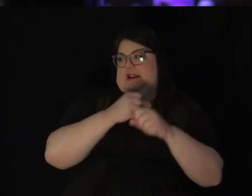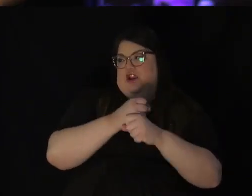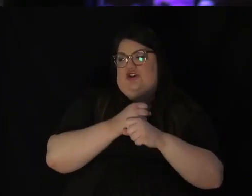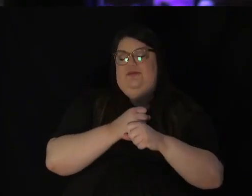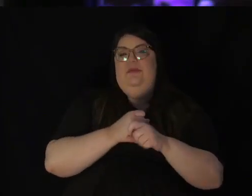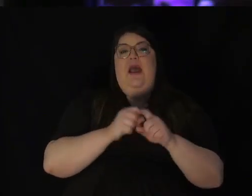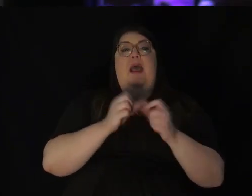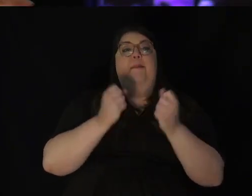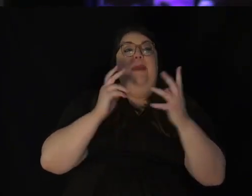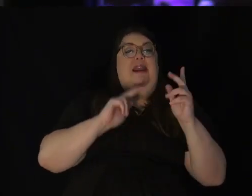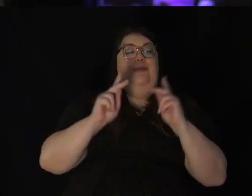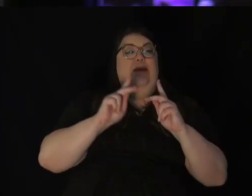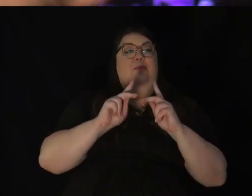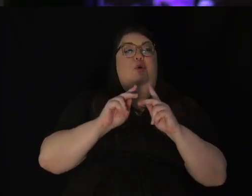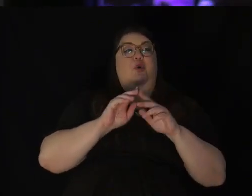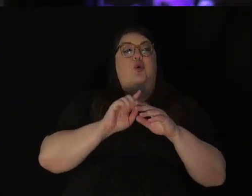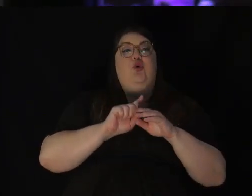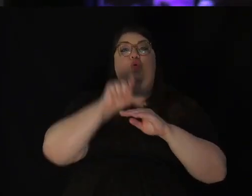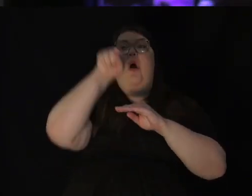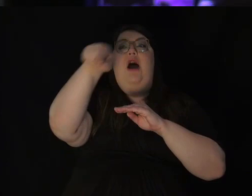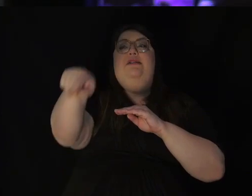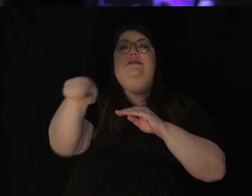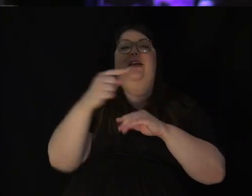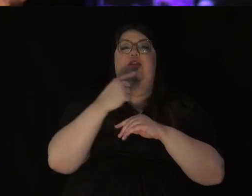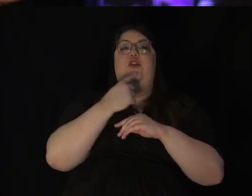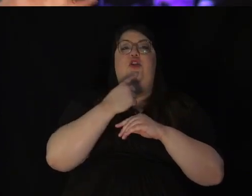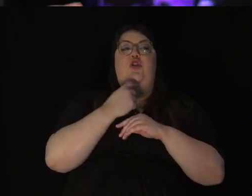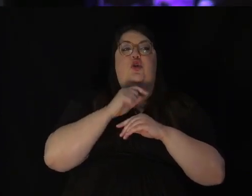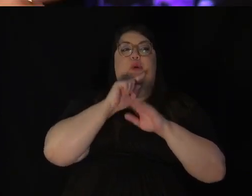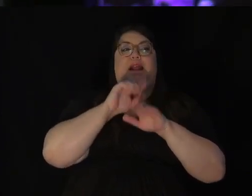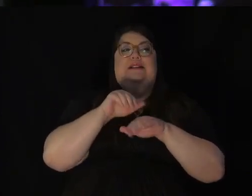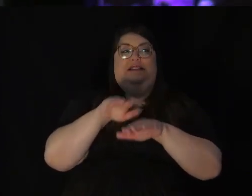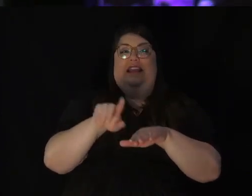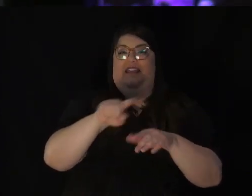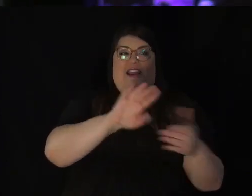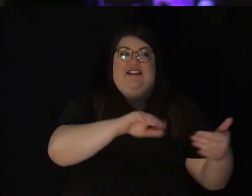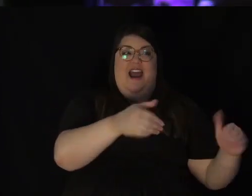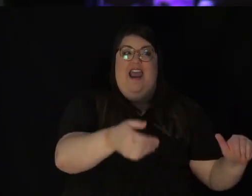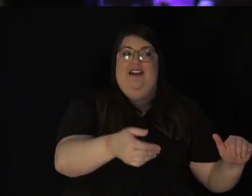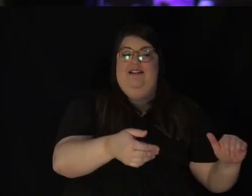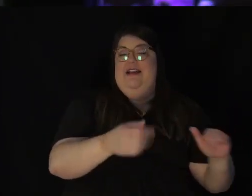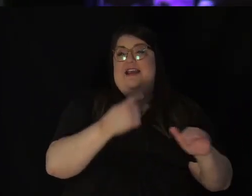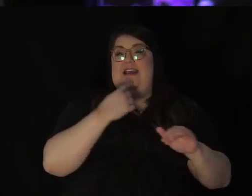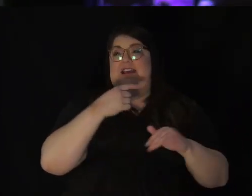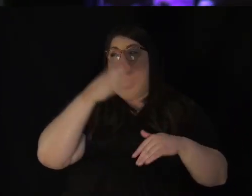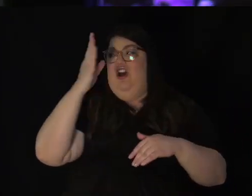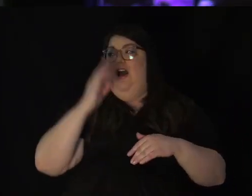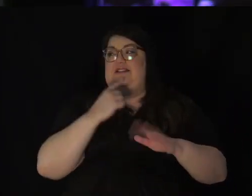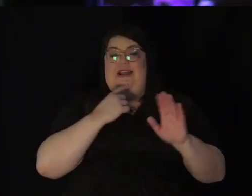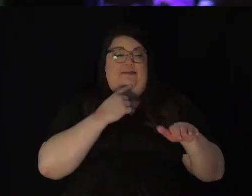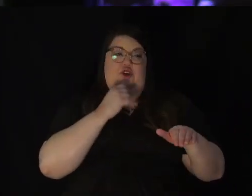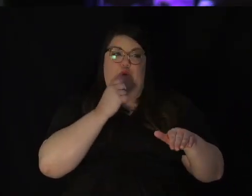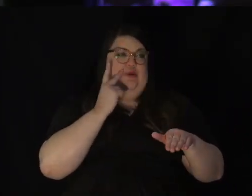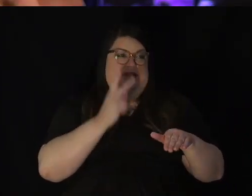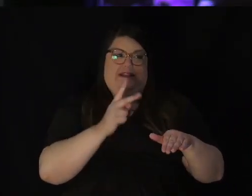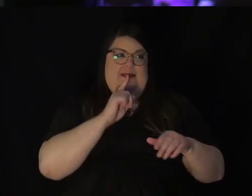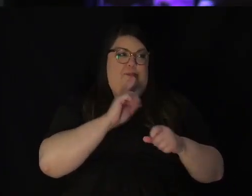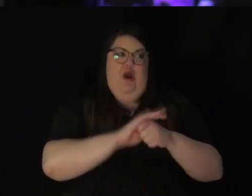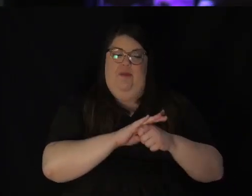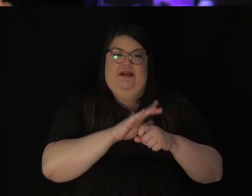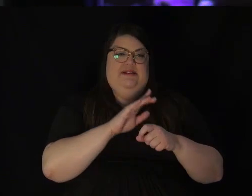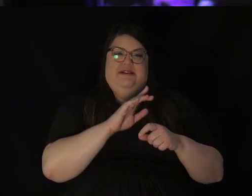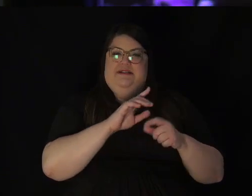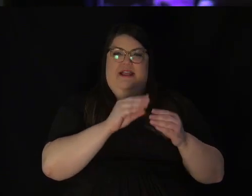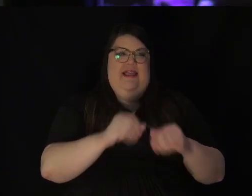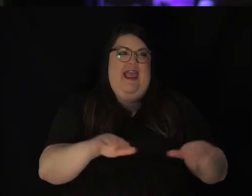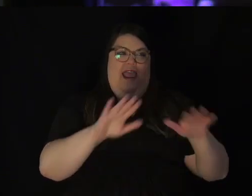Red Sea died because God said, you're not going to get to see the promised land. I'm going to give it to the generation after you. And after that time, the next